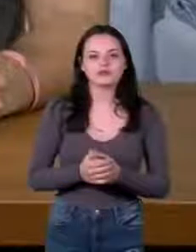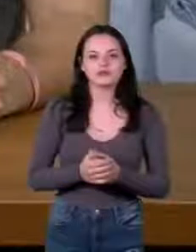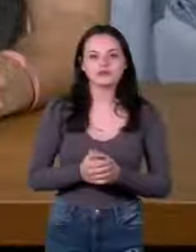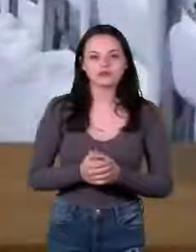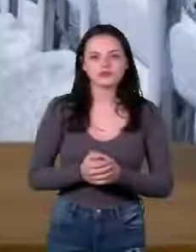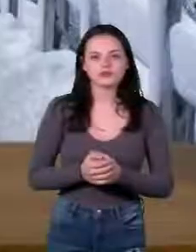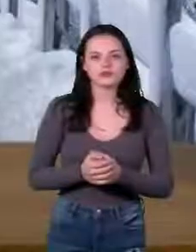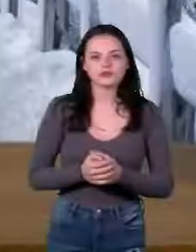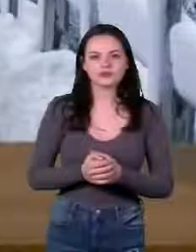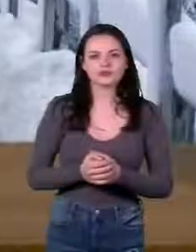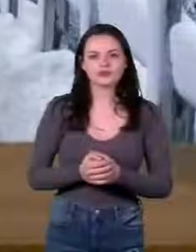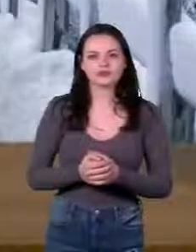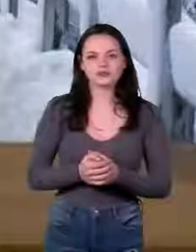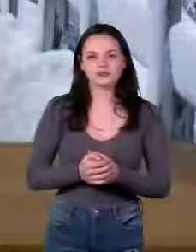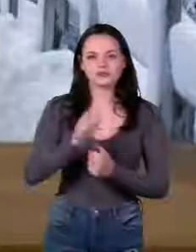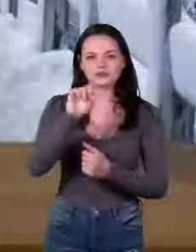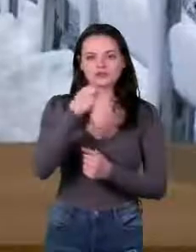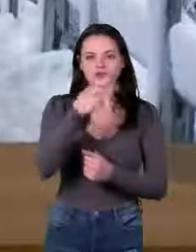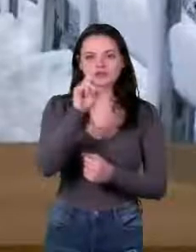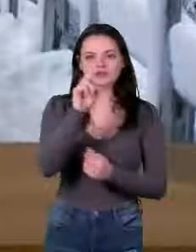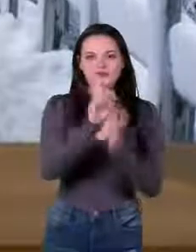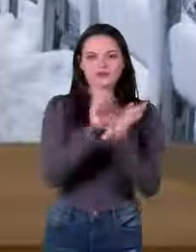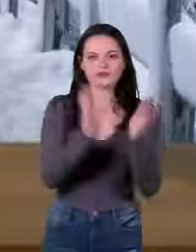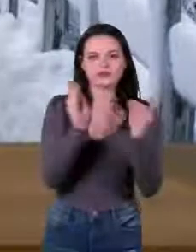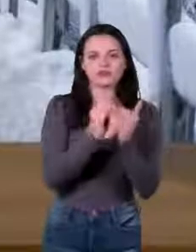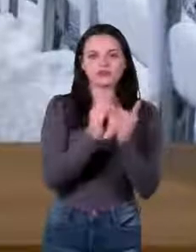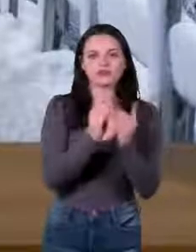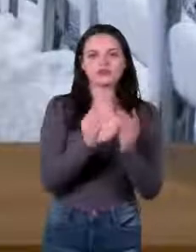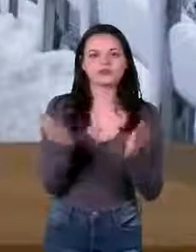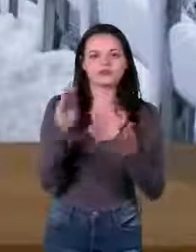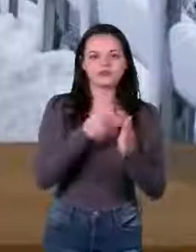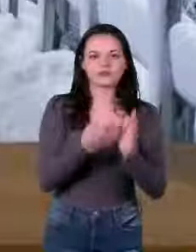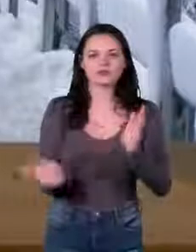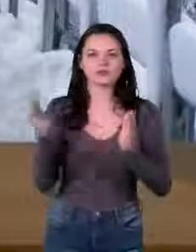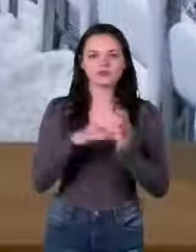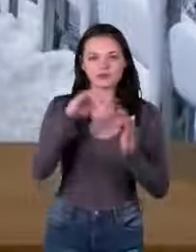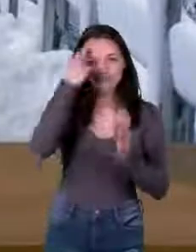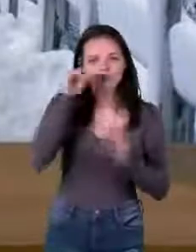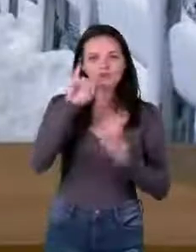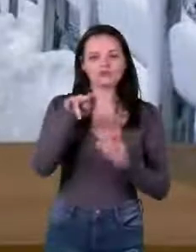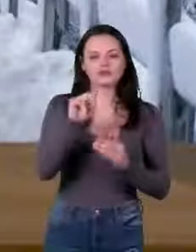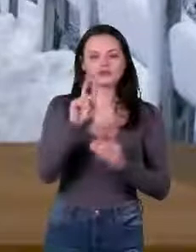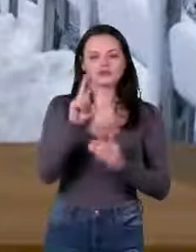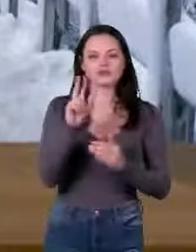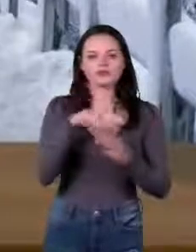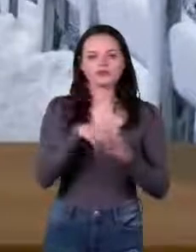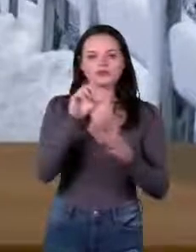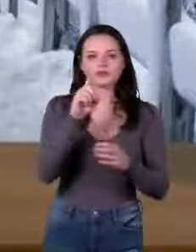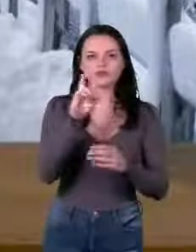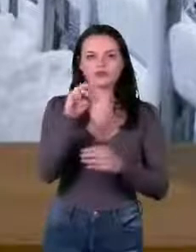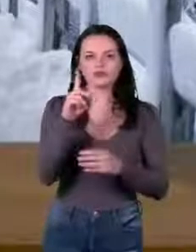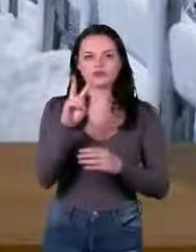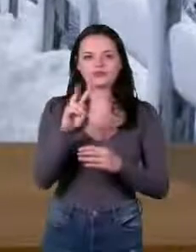Darity. The NHD registration meeting is rescheduled for Monday, January 22nd at 3 in D212. There will